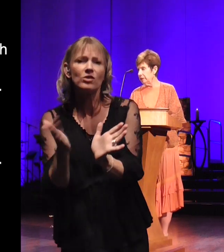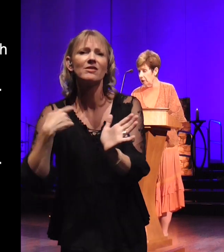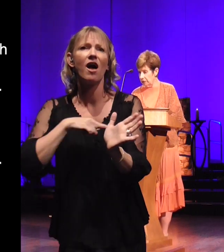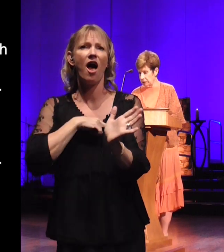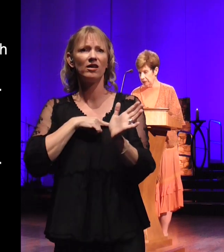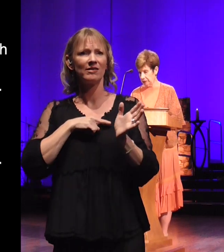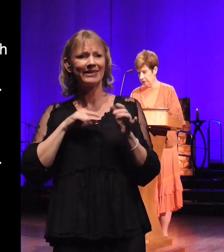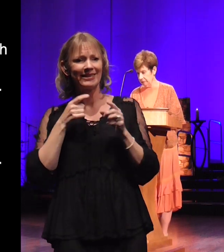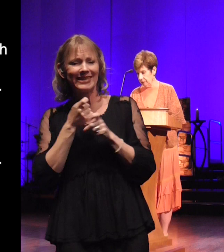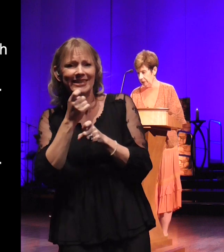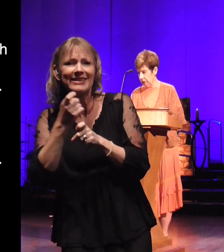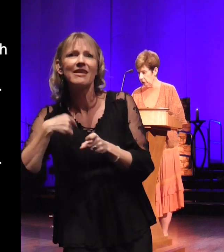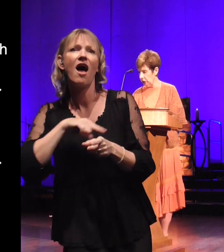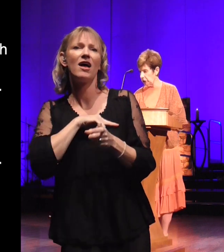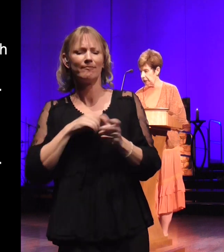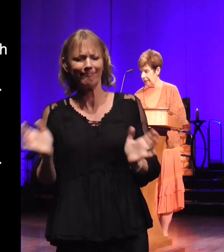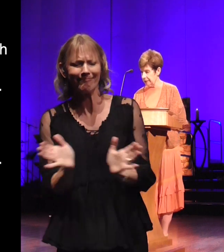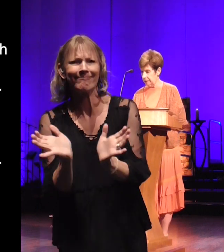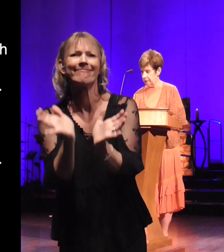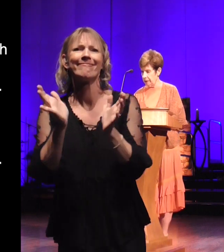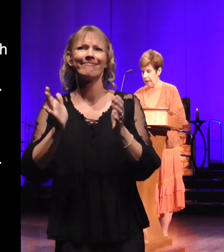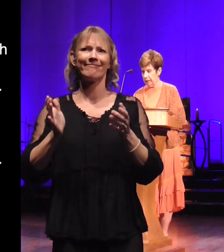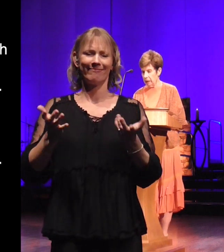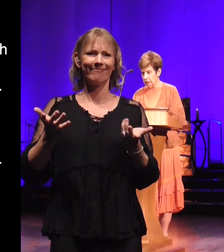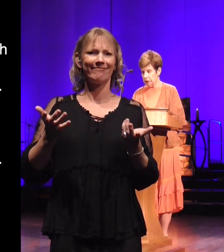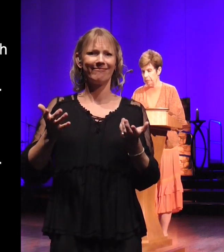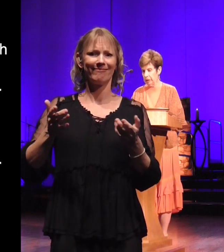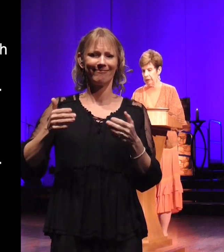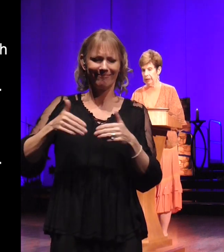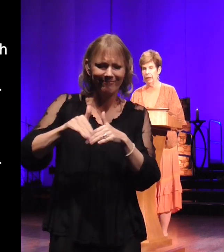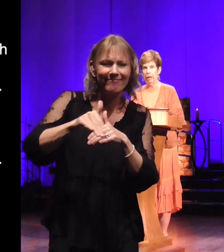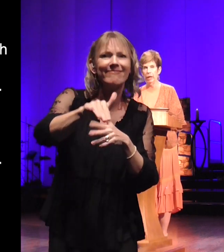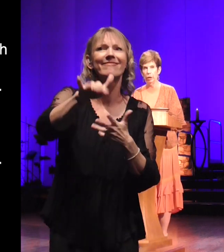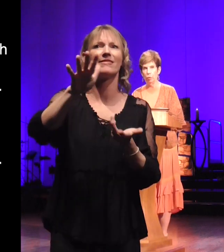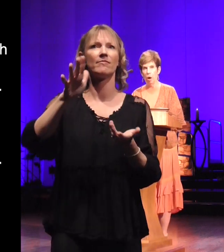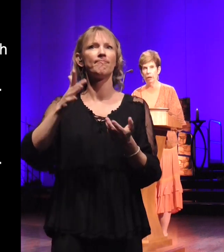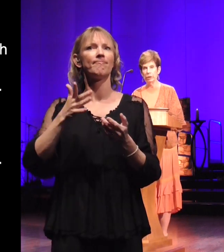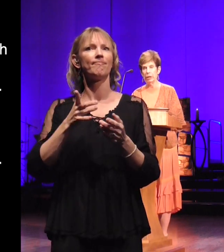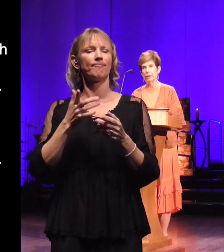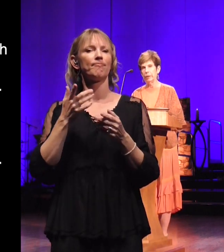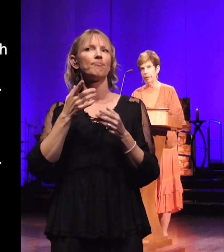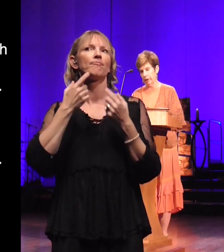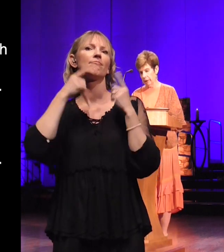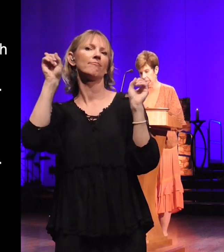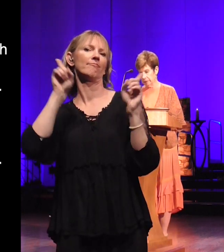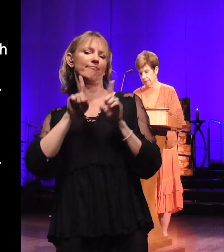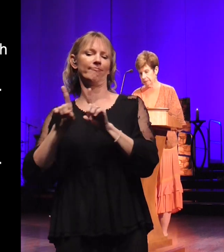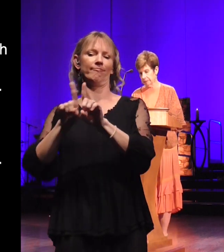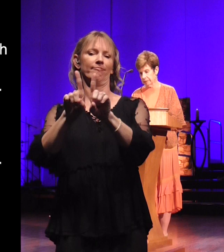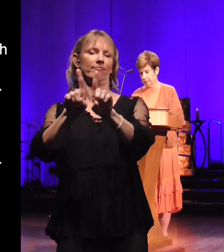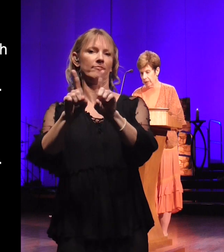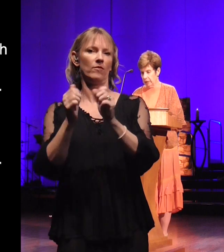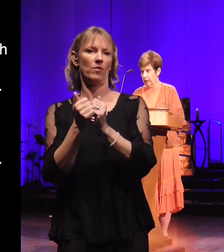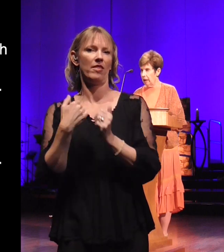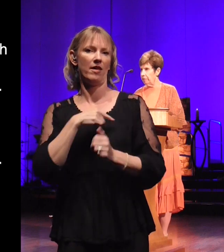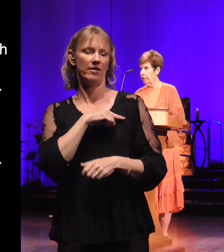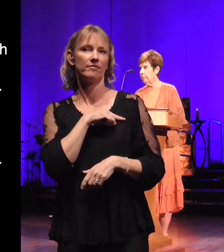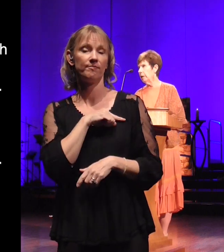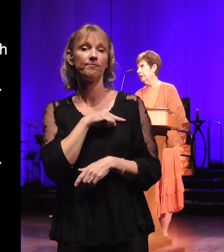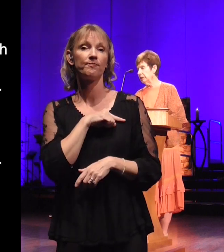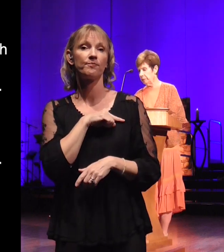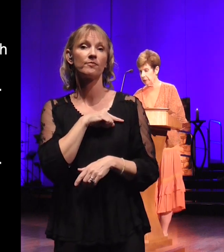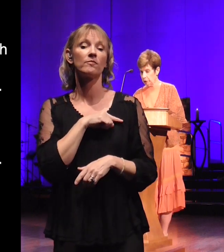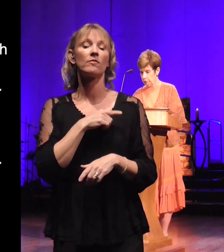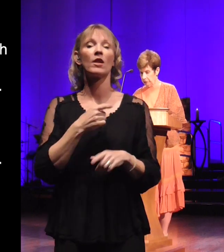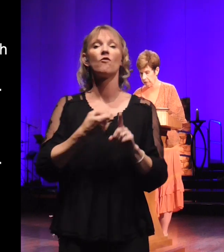us, he taunts us, encourages us, and ultimately he walks us there. And